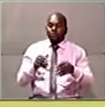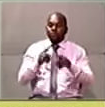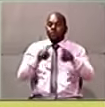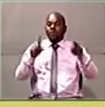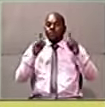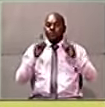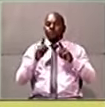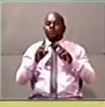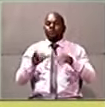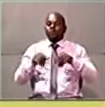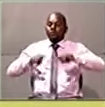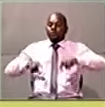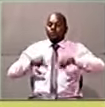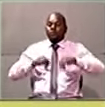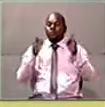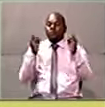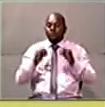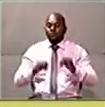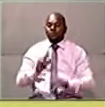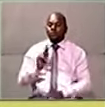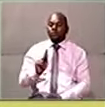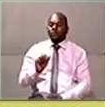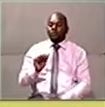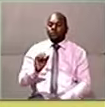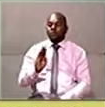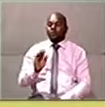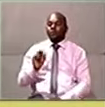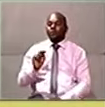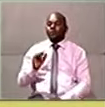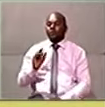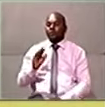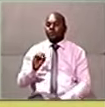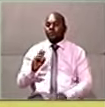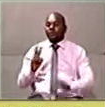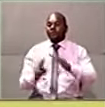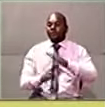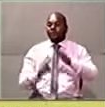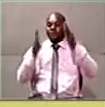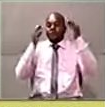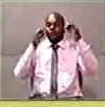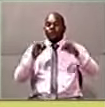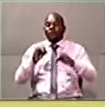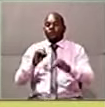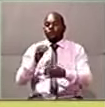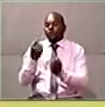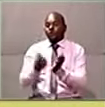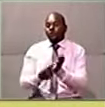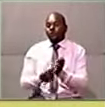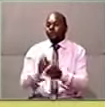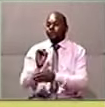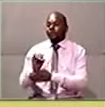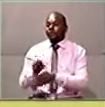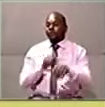University Research Institute, Kavanyoro. The Vice President of Uganda, Edward Chwanuka Sekandi, advises farmers to adopt